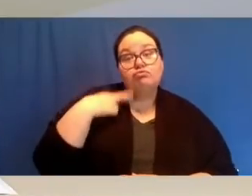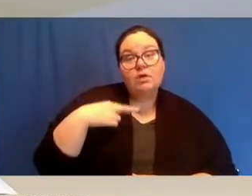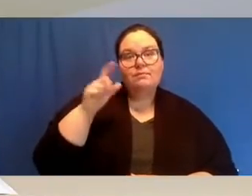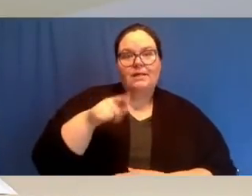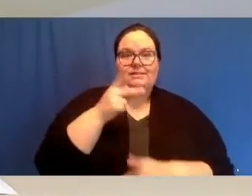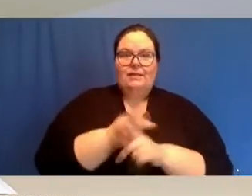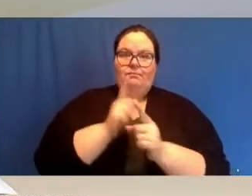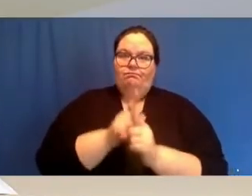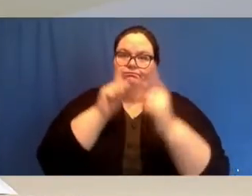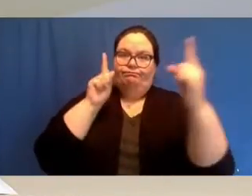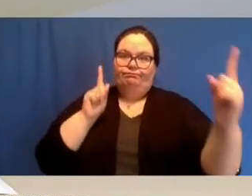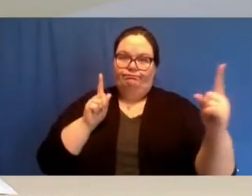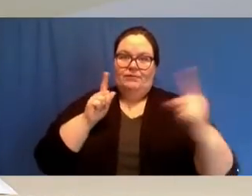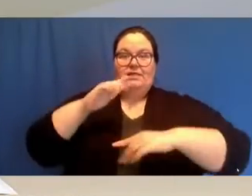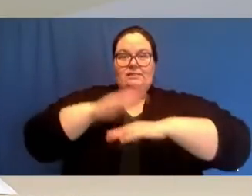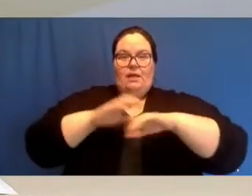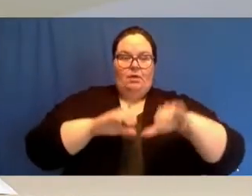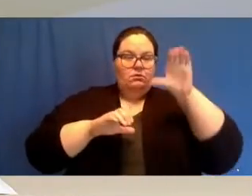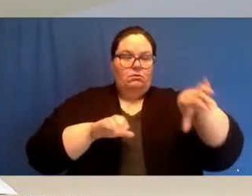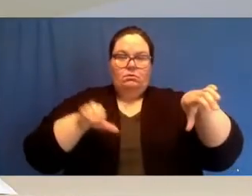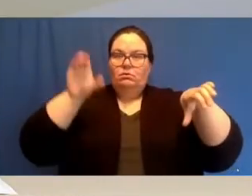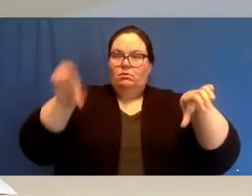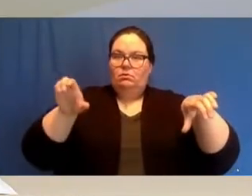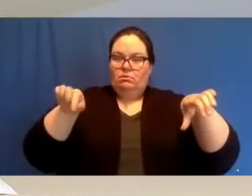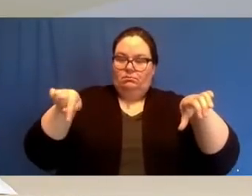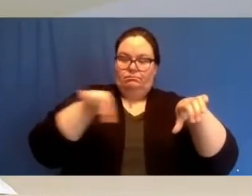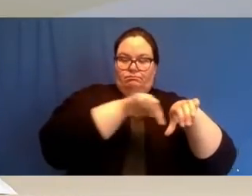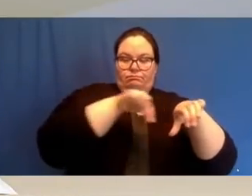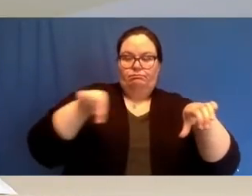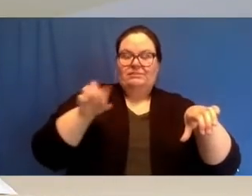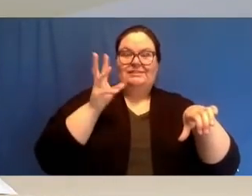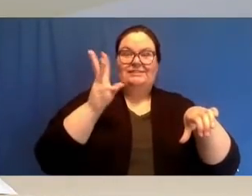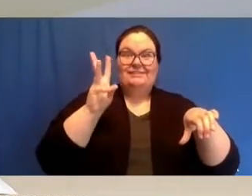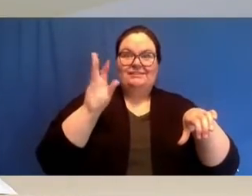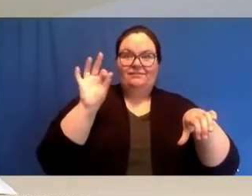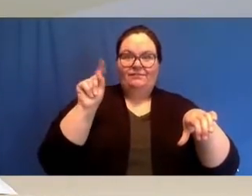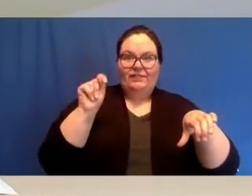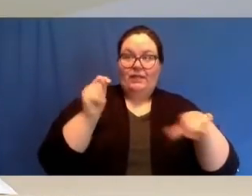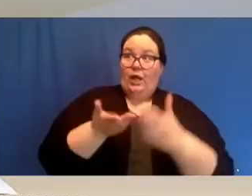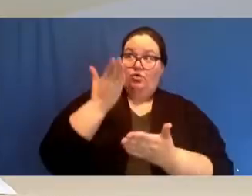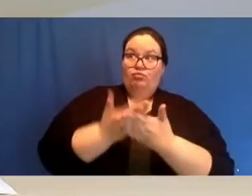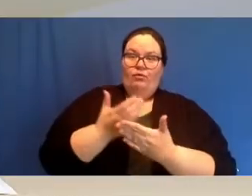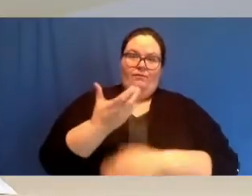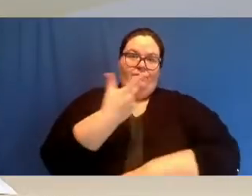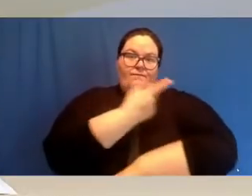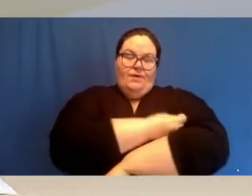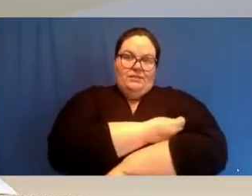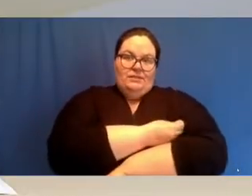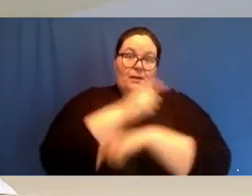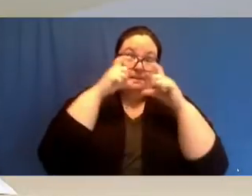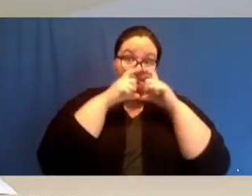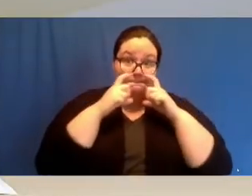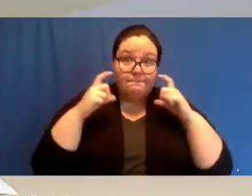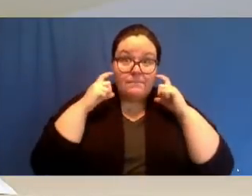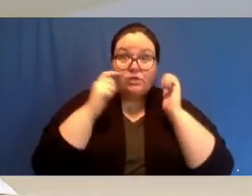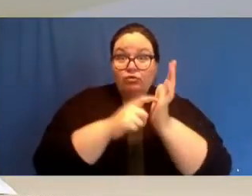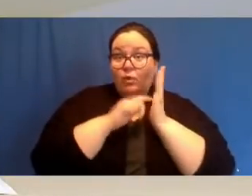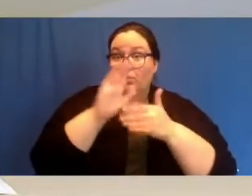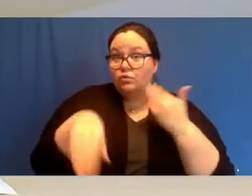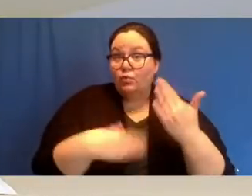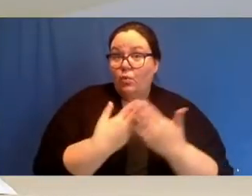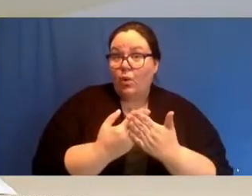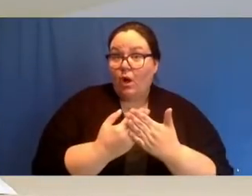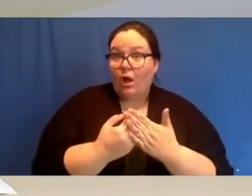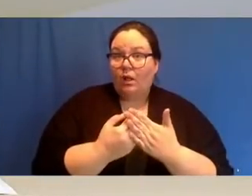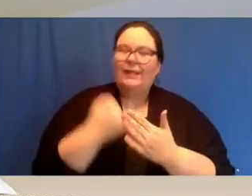feet between tables and continue to require proof of vaccine for patrons. Masking is required by all patrons except when actively eating